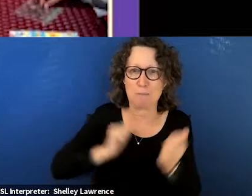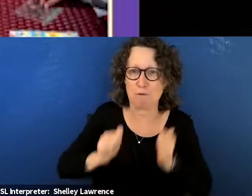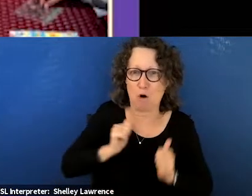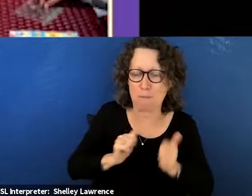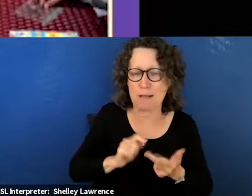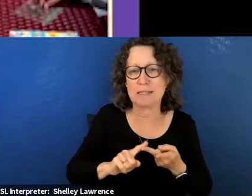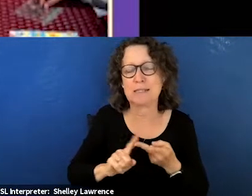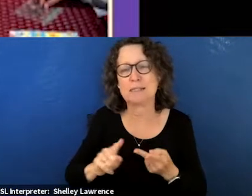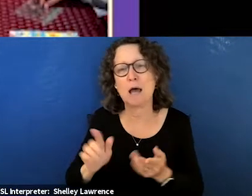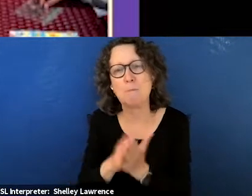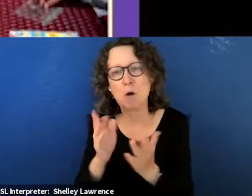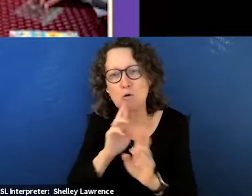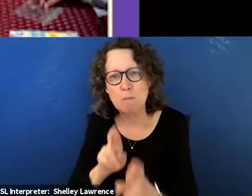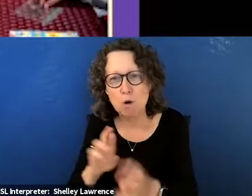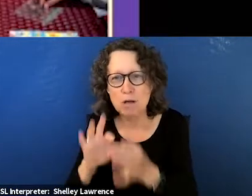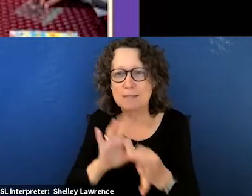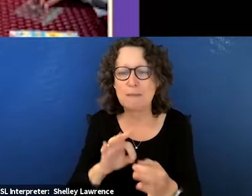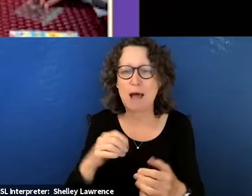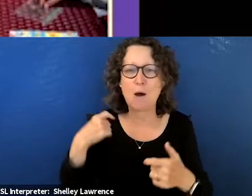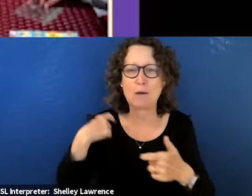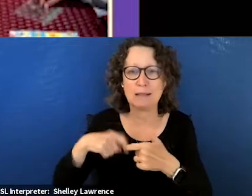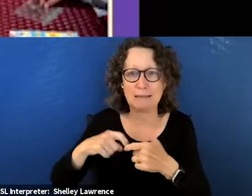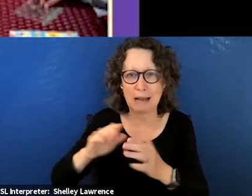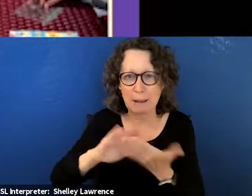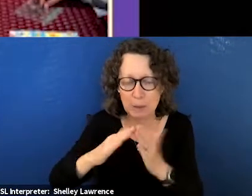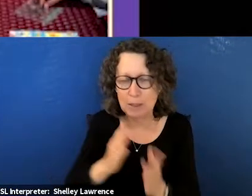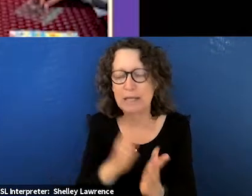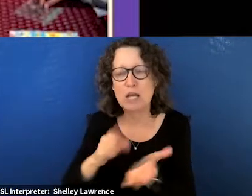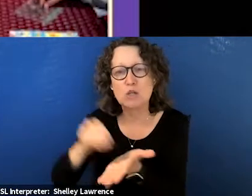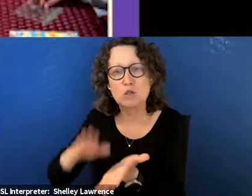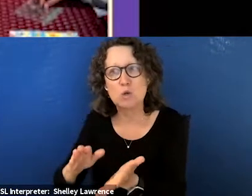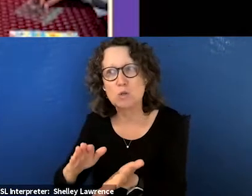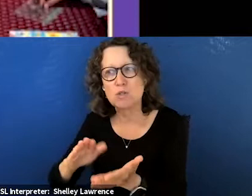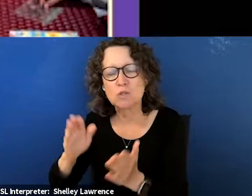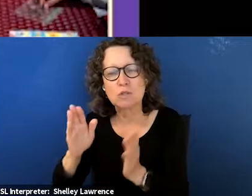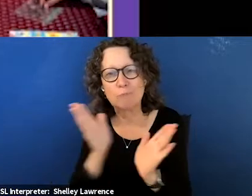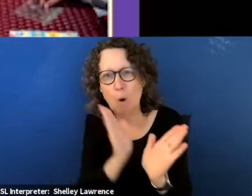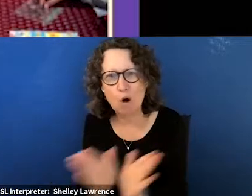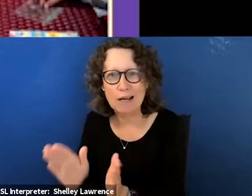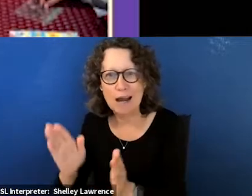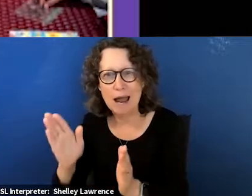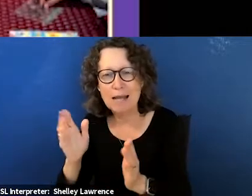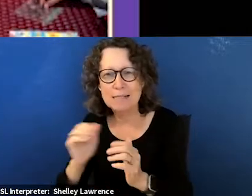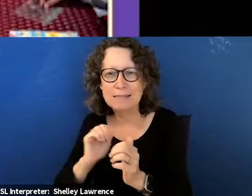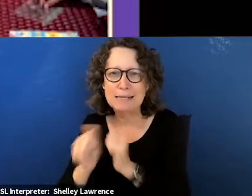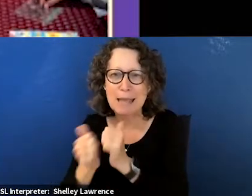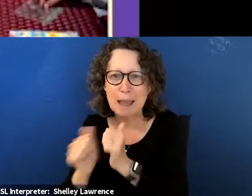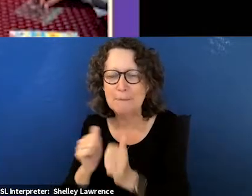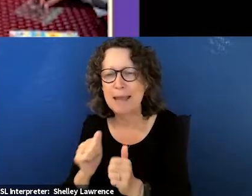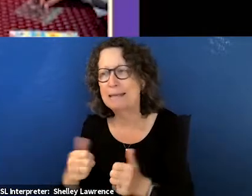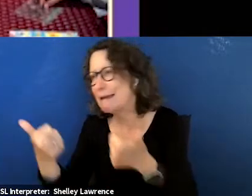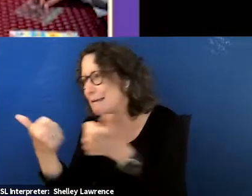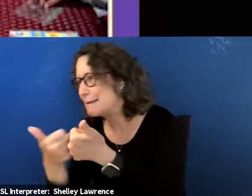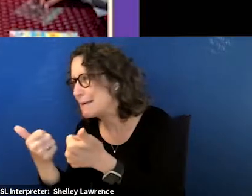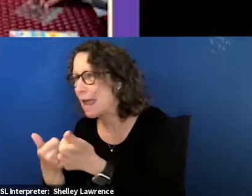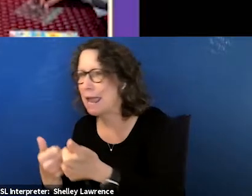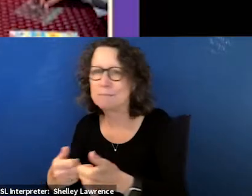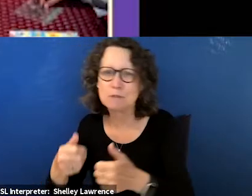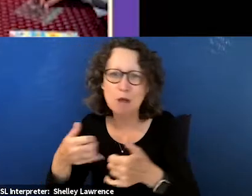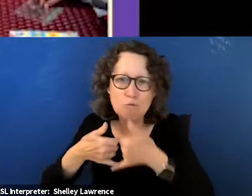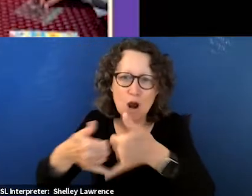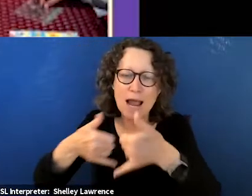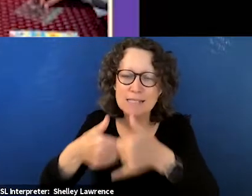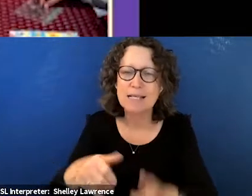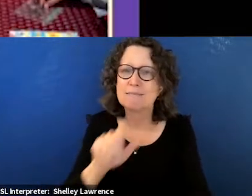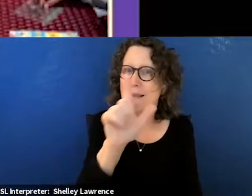book reports on display around campus, student groups organizing awareness campaigns, loteria games with prizes, library